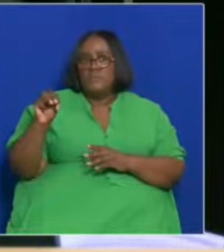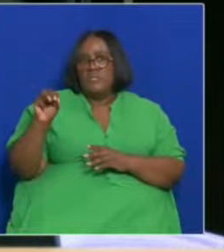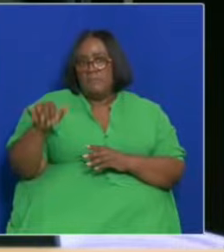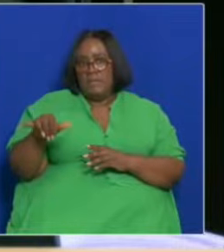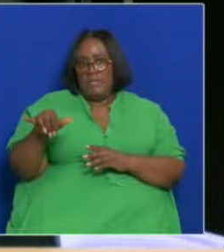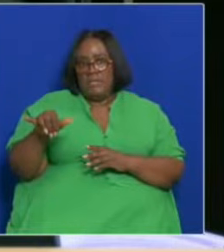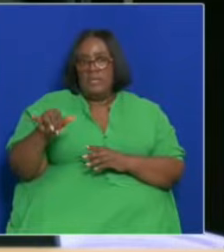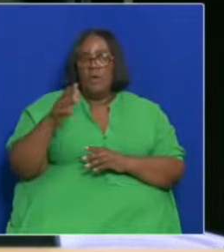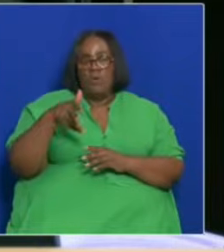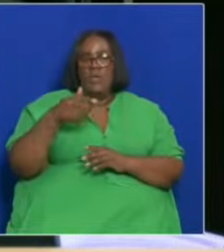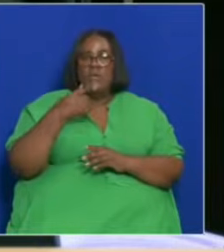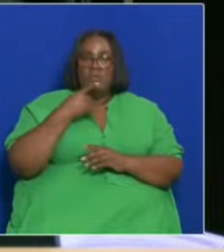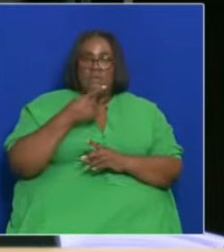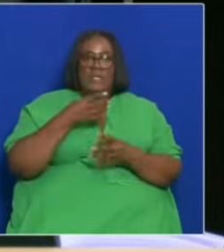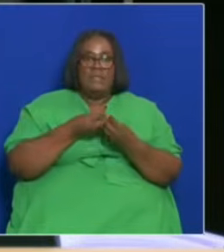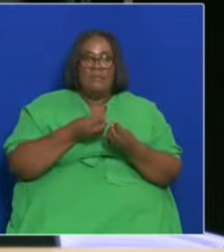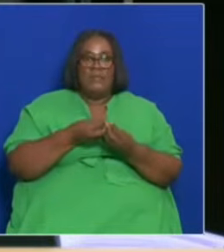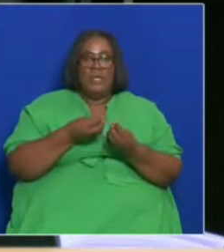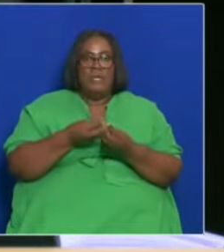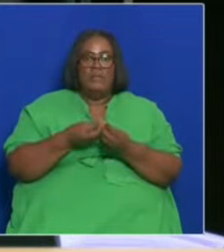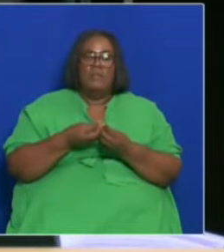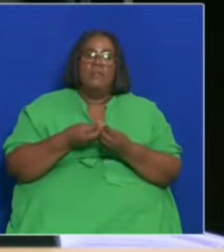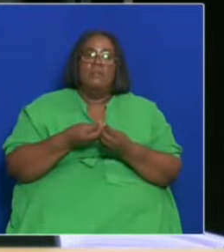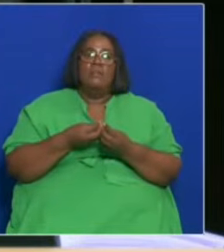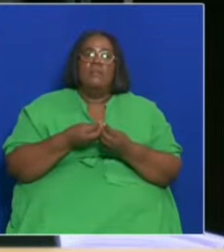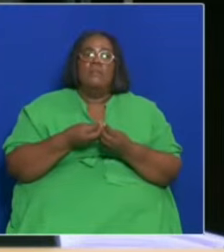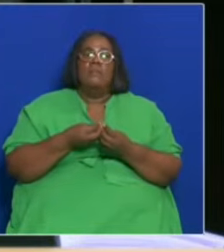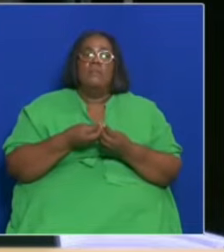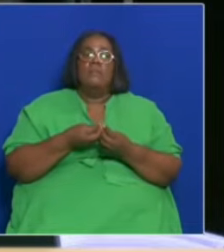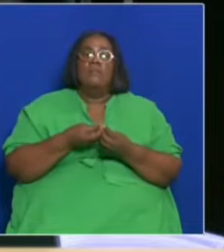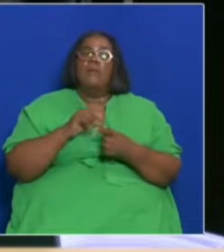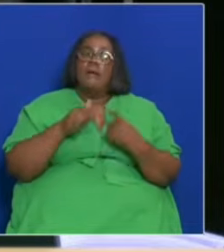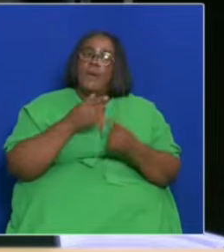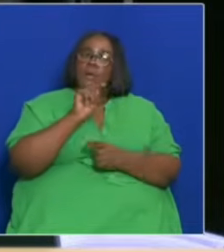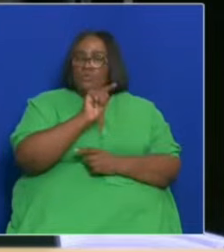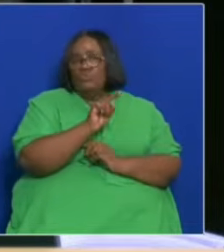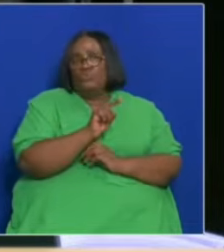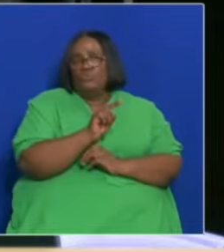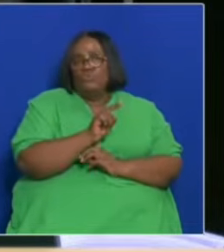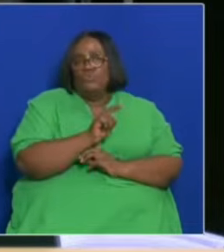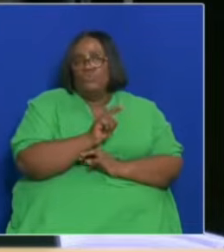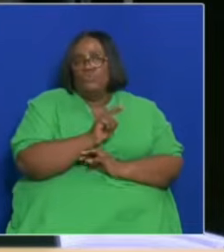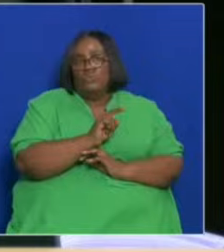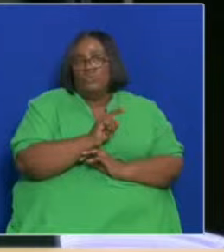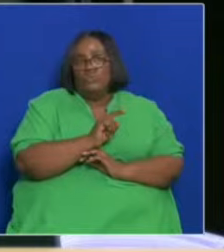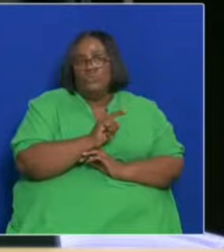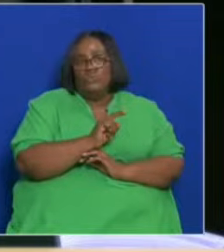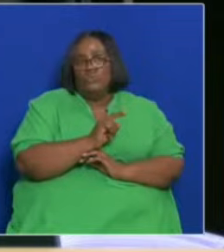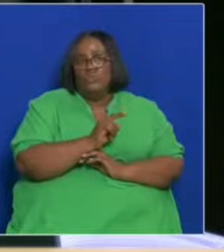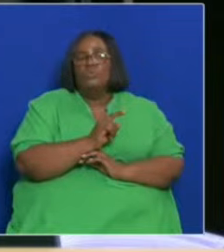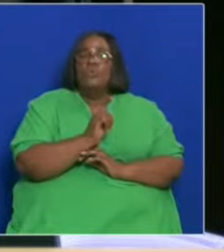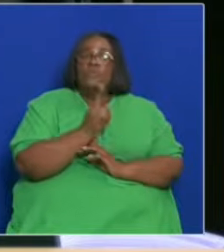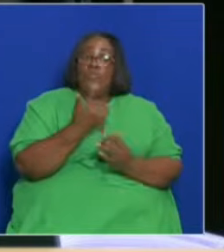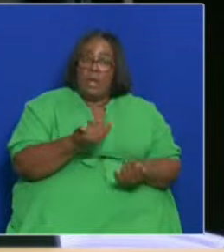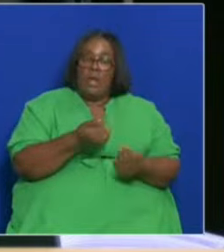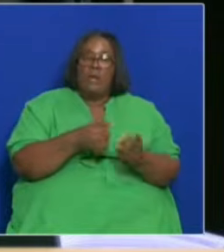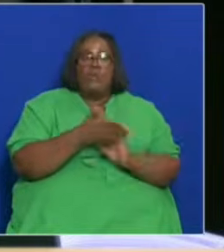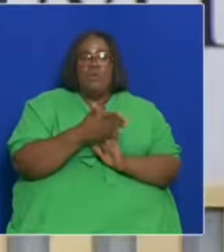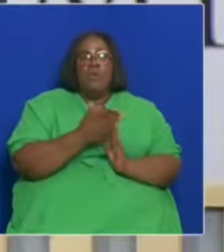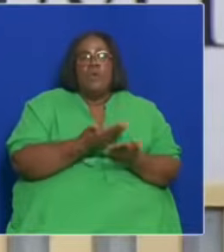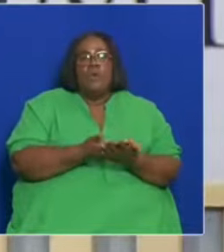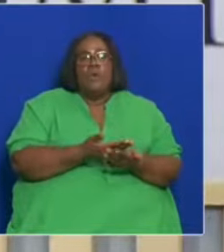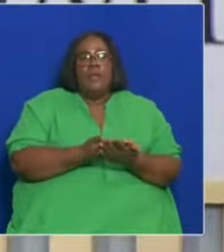something that relates to you or is about you. So you are excused for now, but I'm just saying